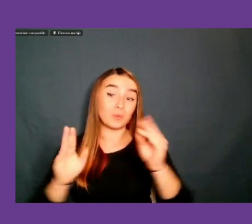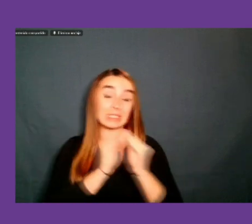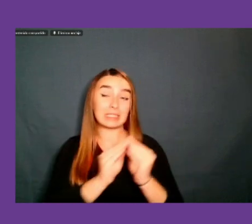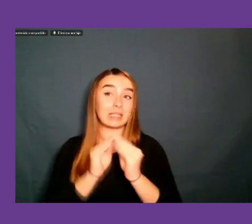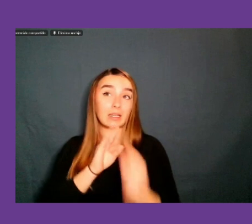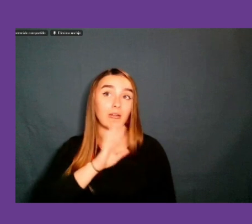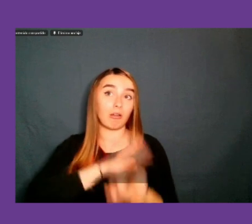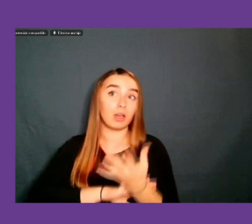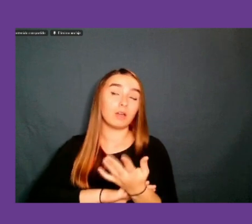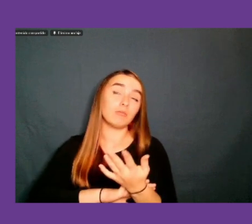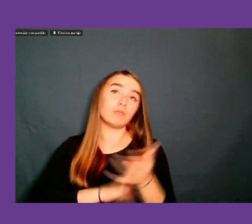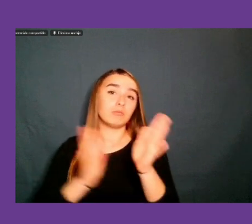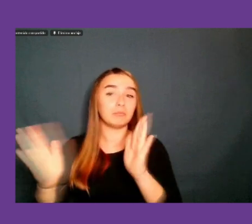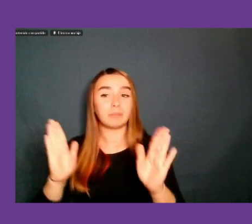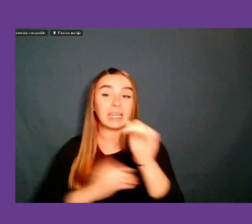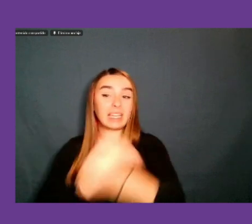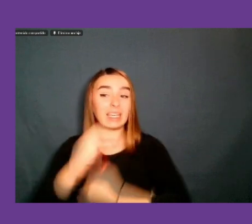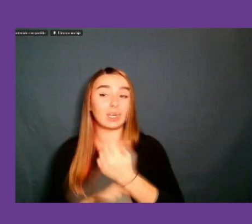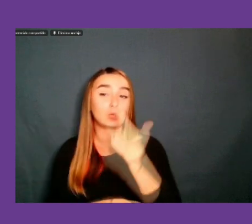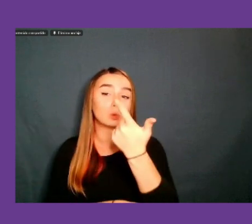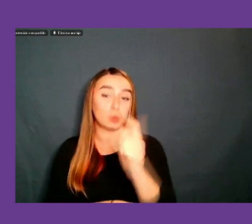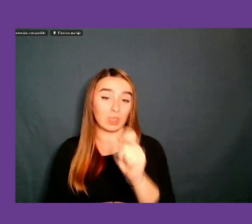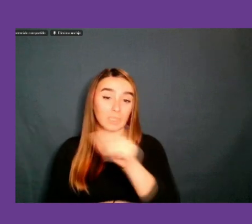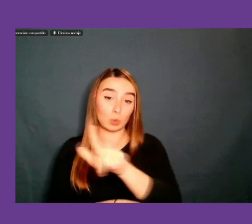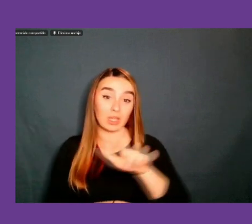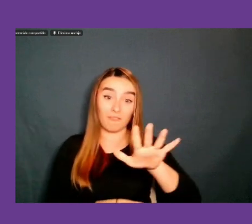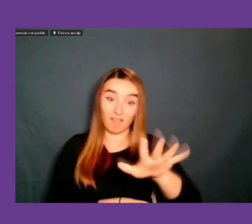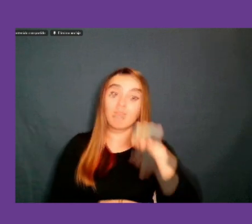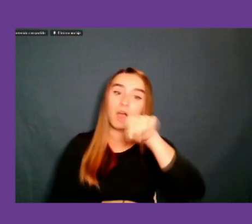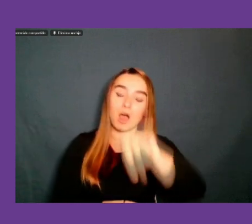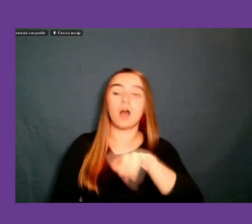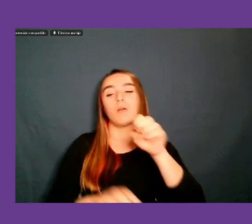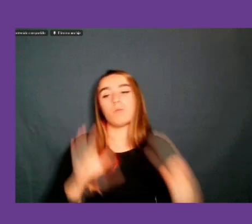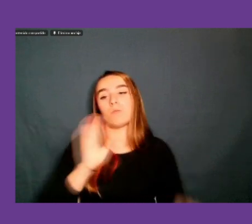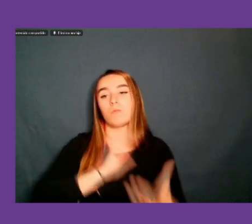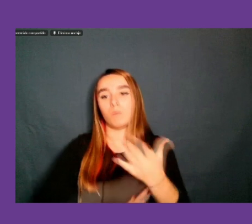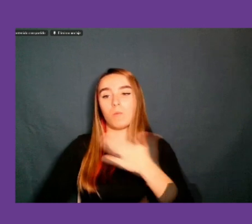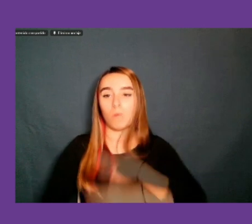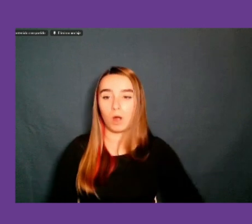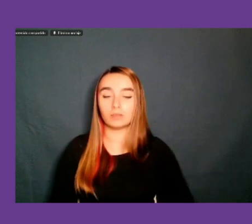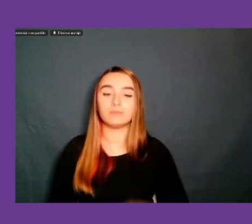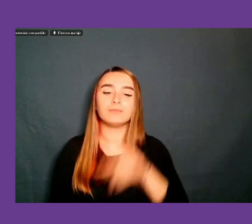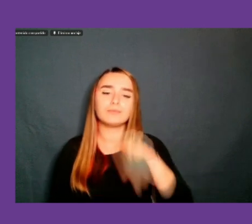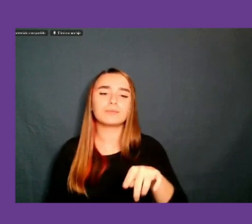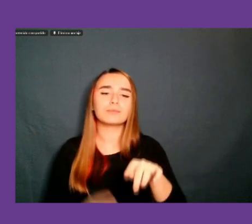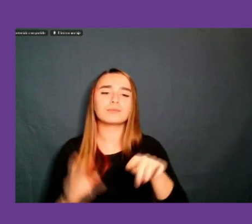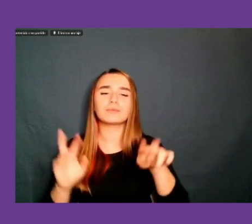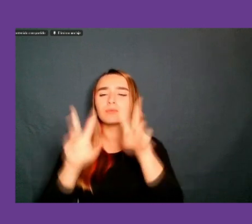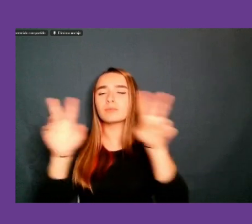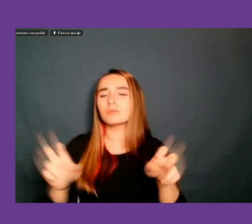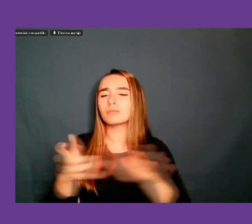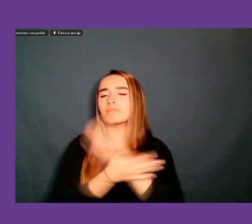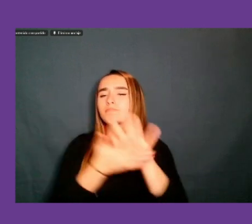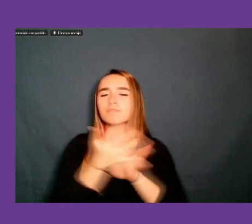during 2025. The main areas of discussion have been a long series of